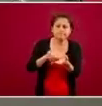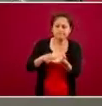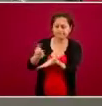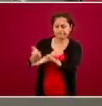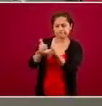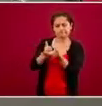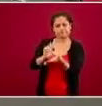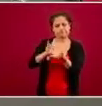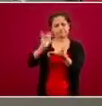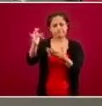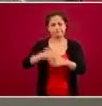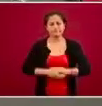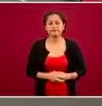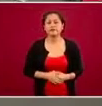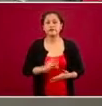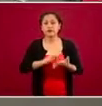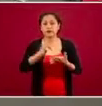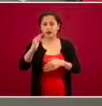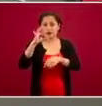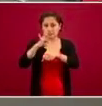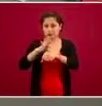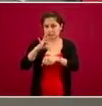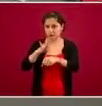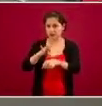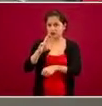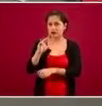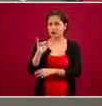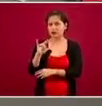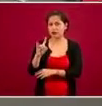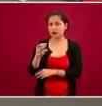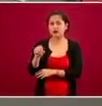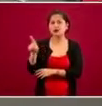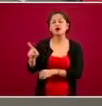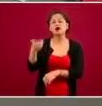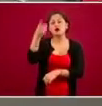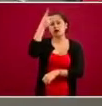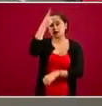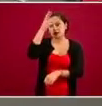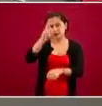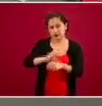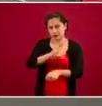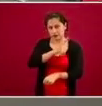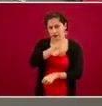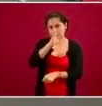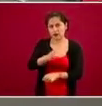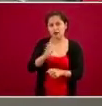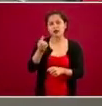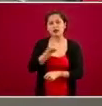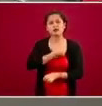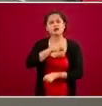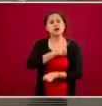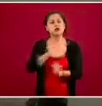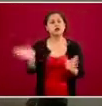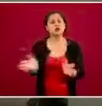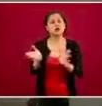with your help we will reach millions more. Thank you very much, Dr.